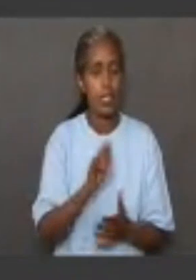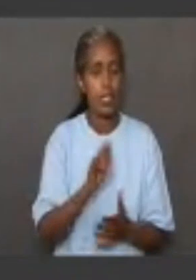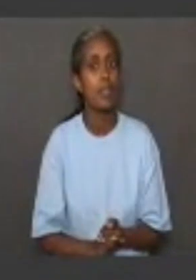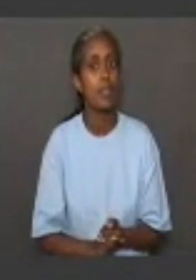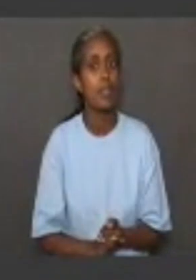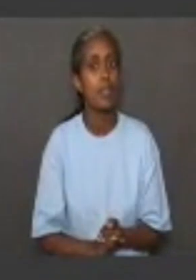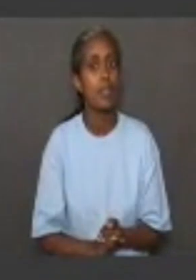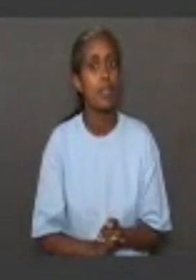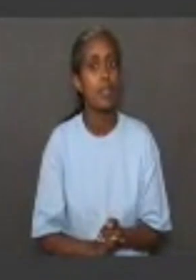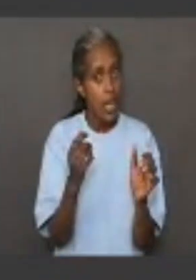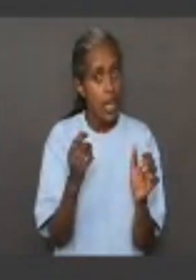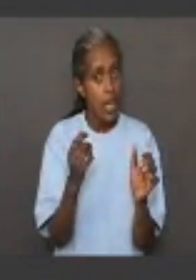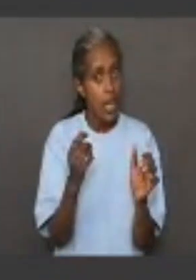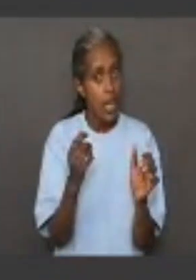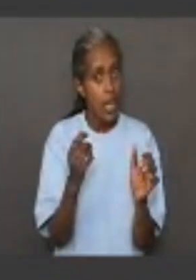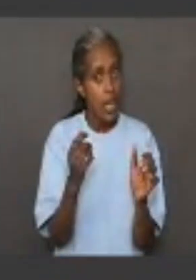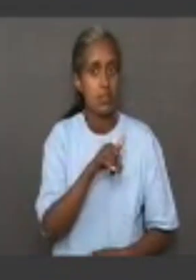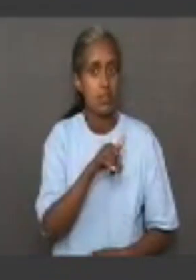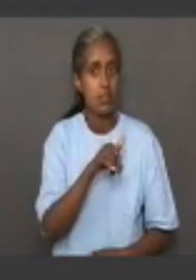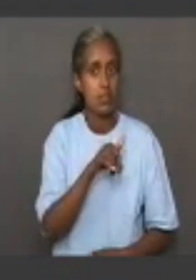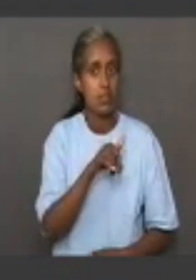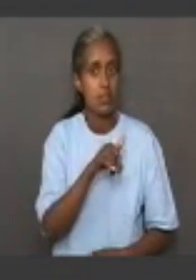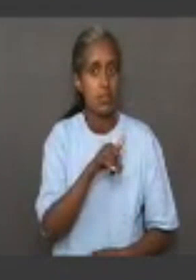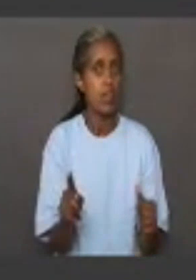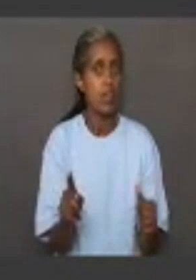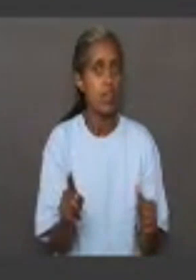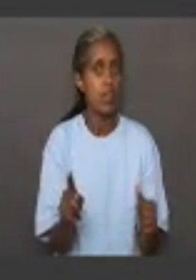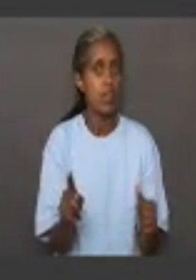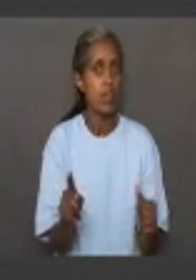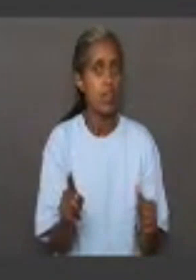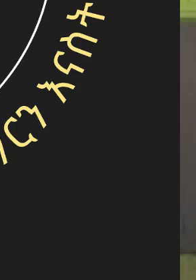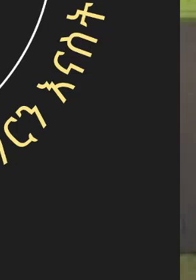the same as our first diagram.